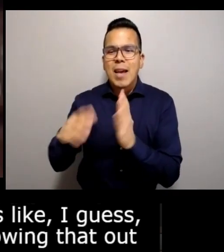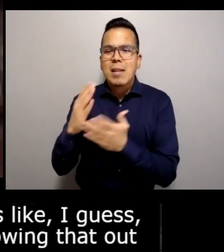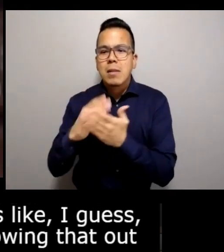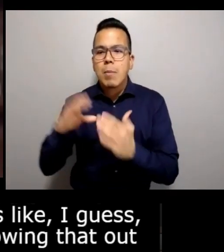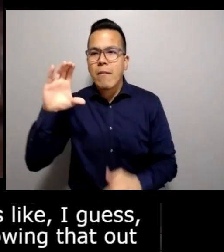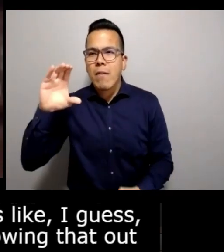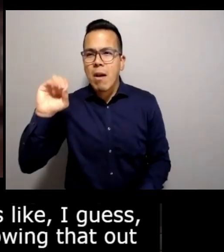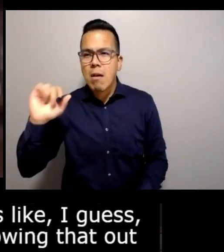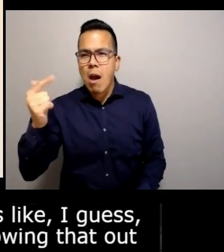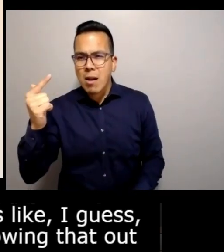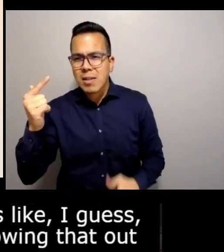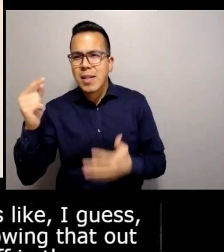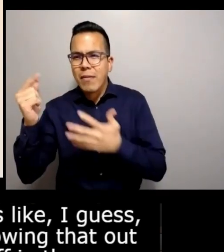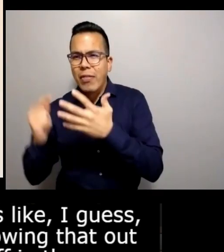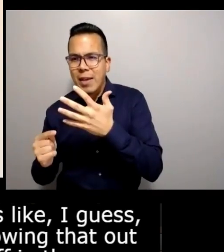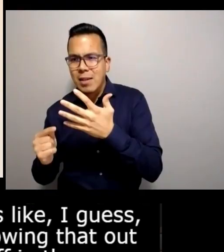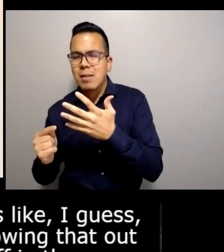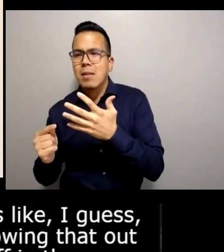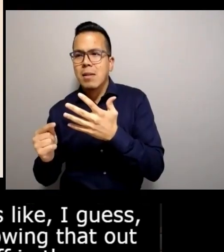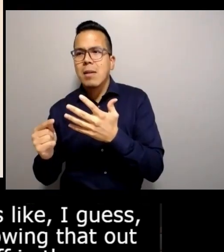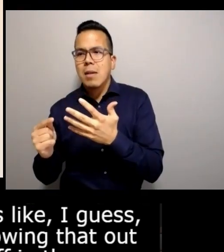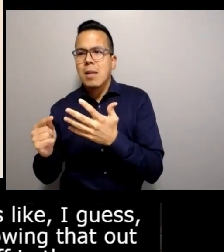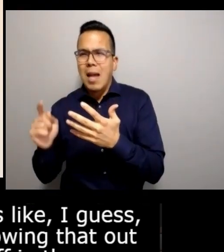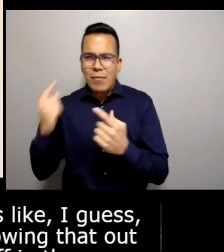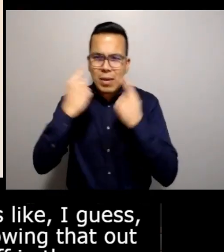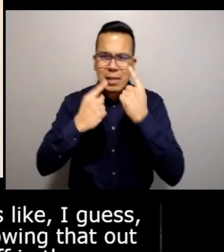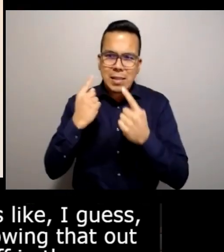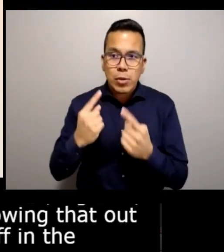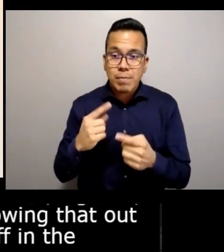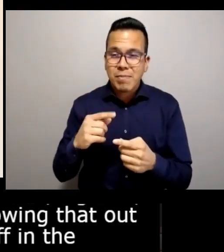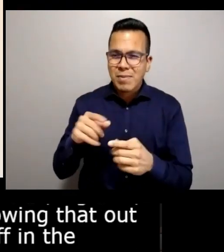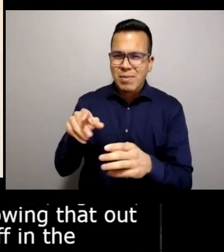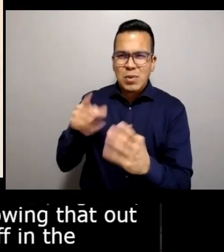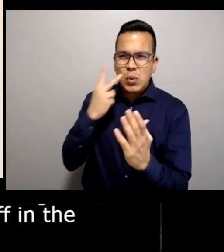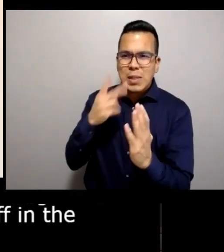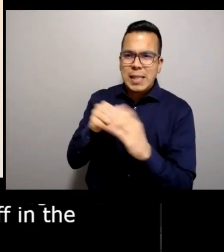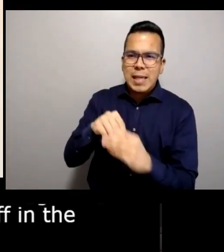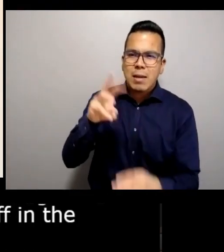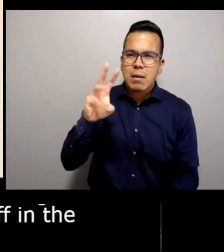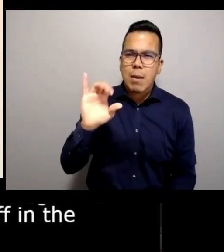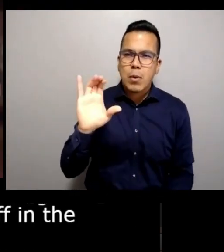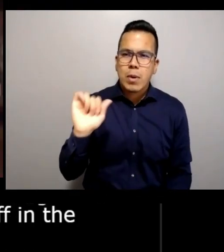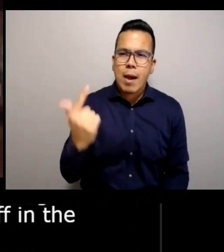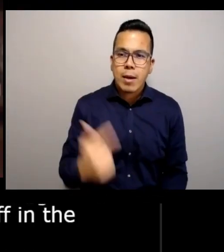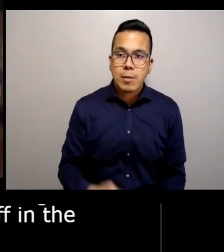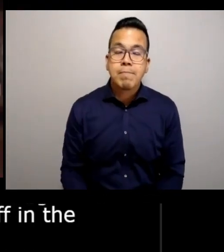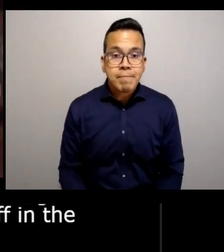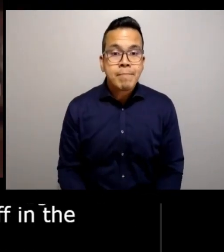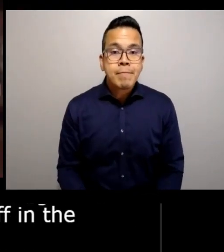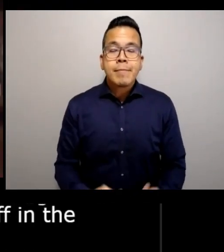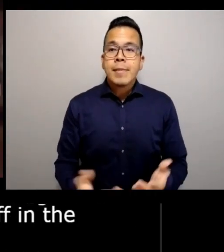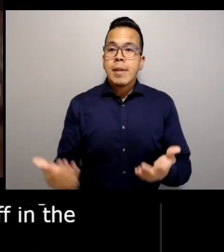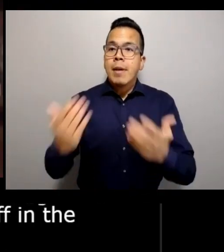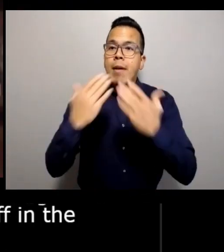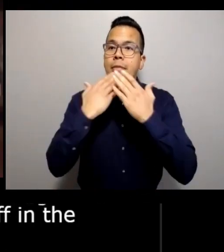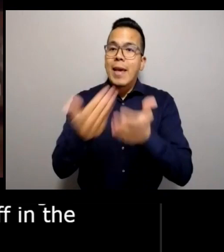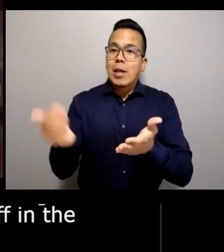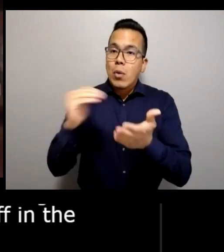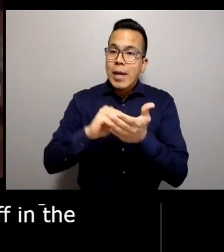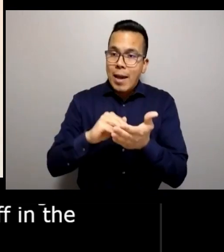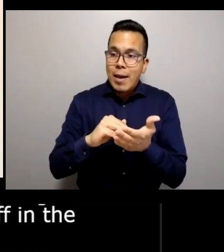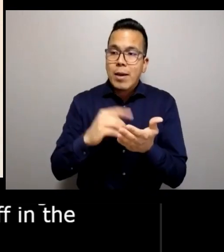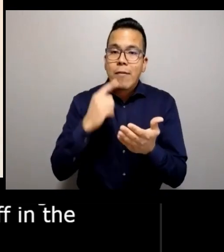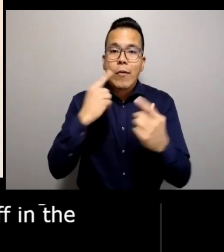WCAG. Yeah, thanks so much, and thanks again for everyone coming. We are very cognizant